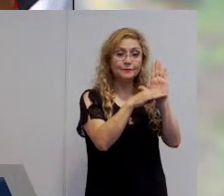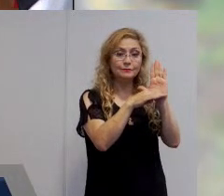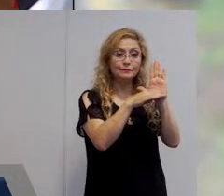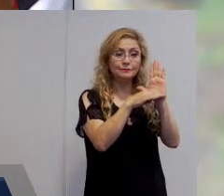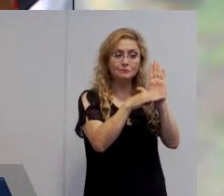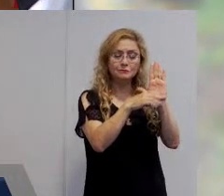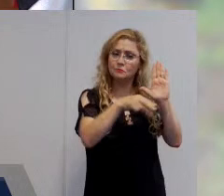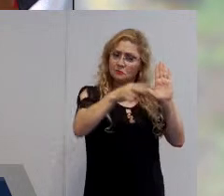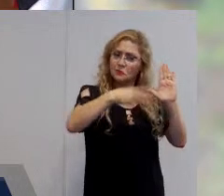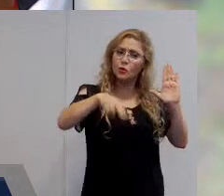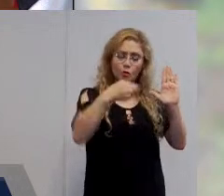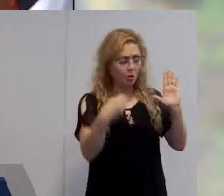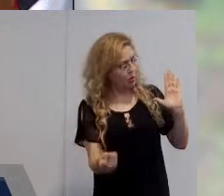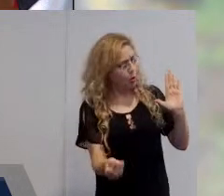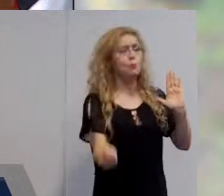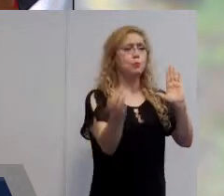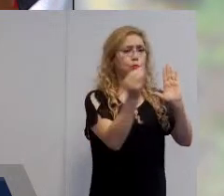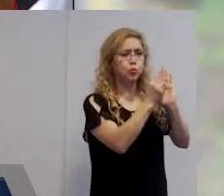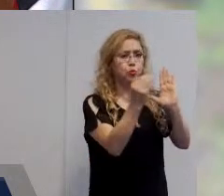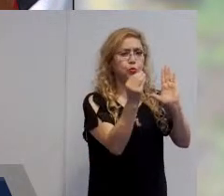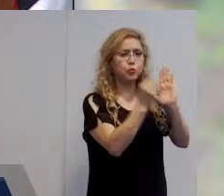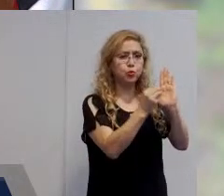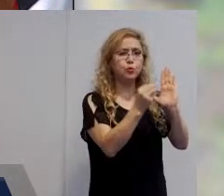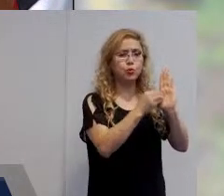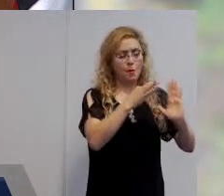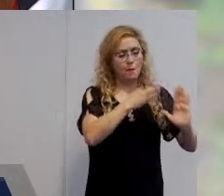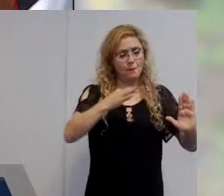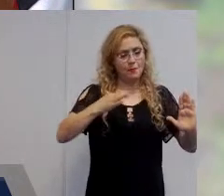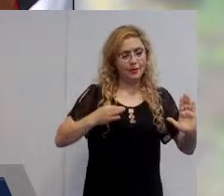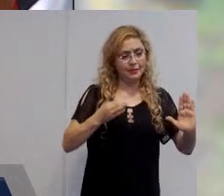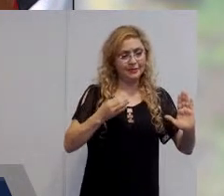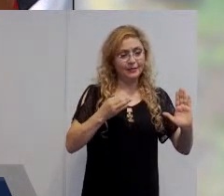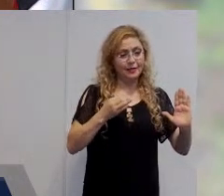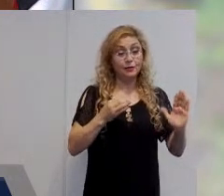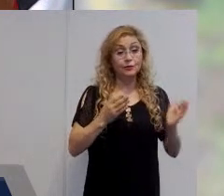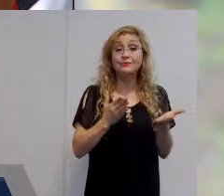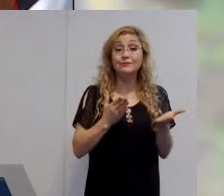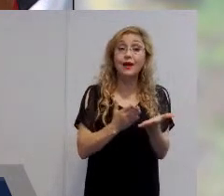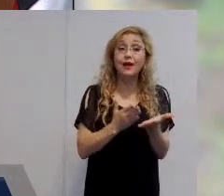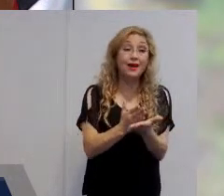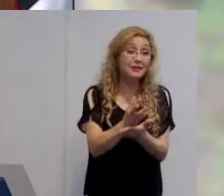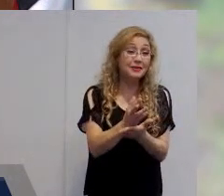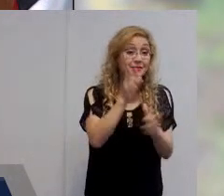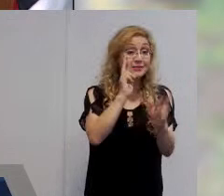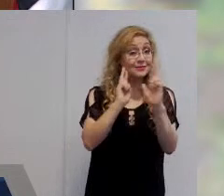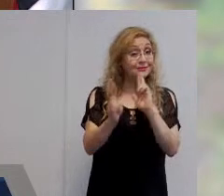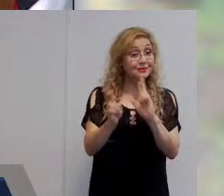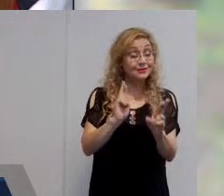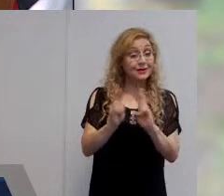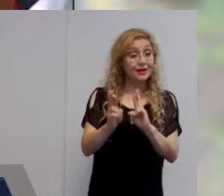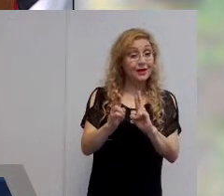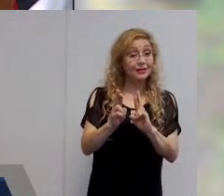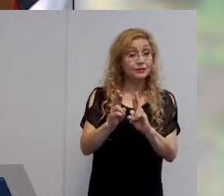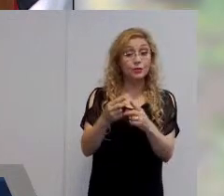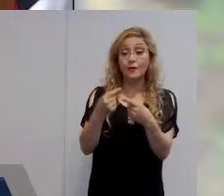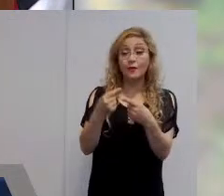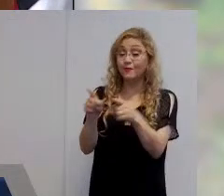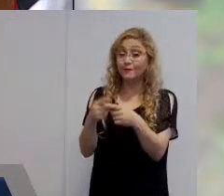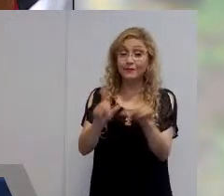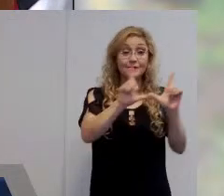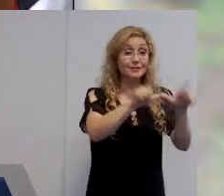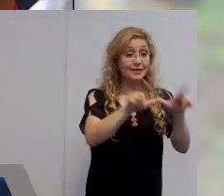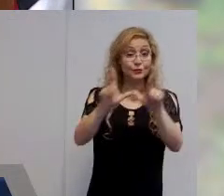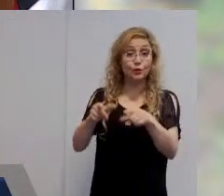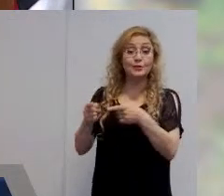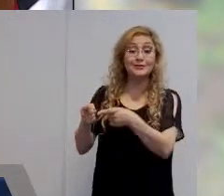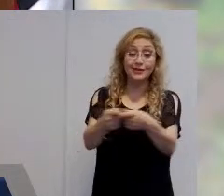relationships with the productive sector and their respective associations, and we began to transform the